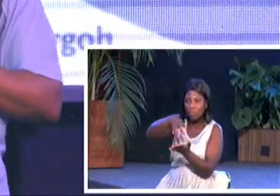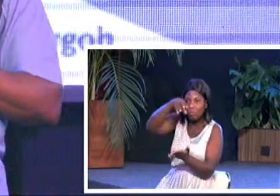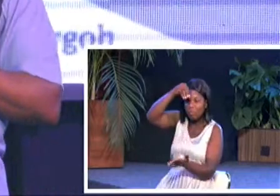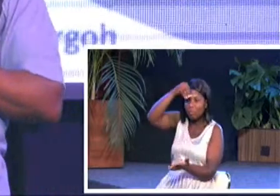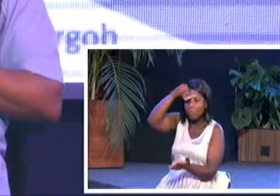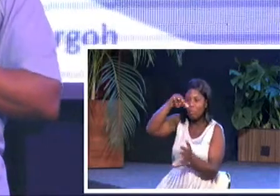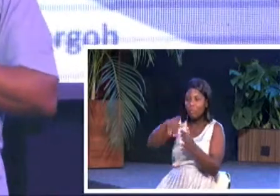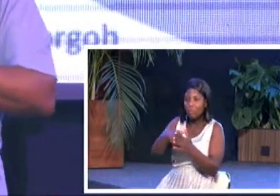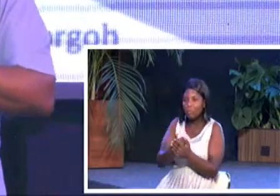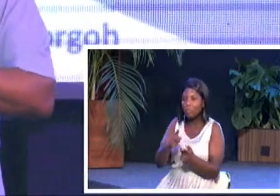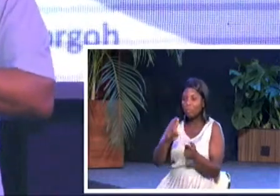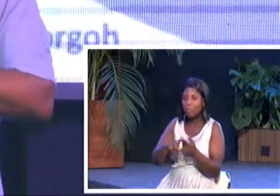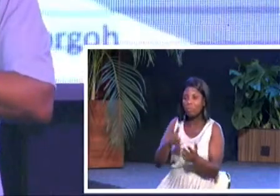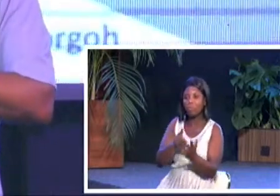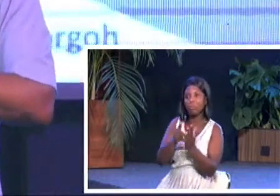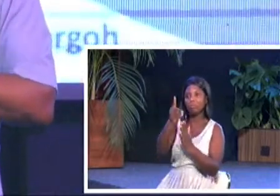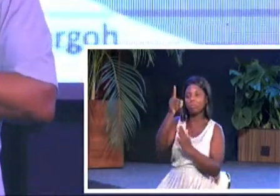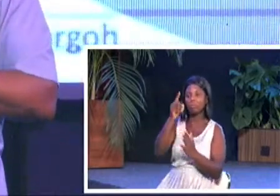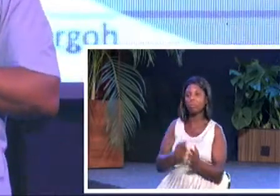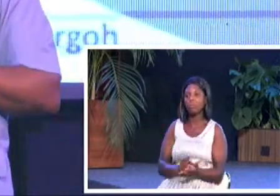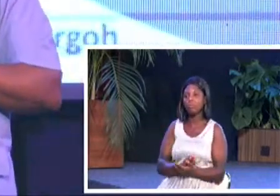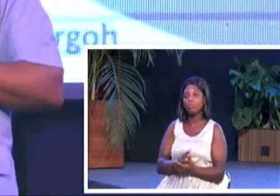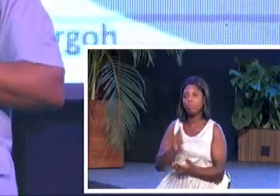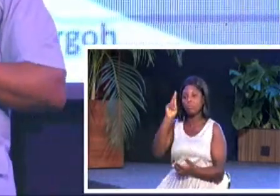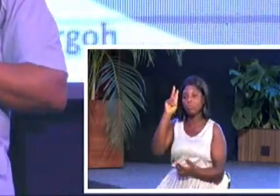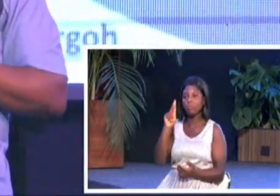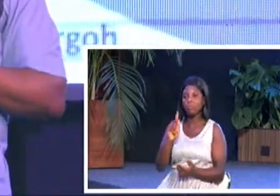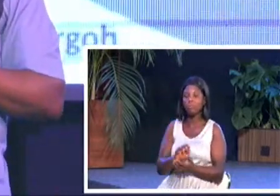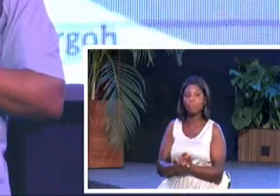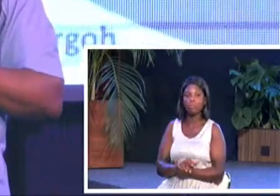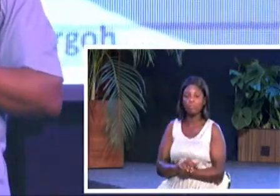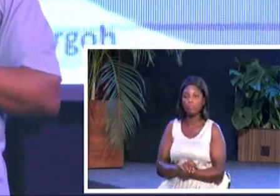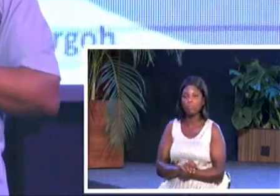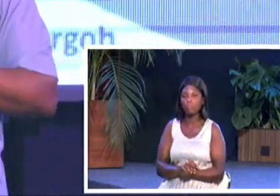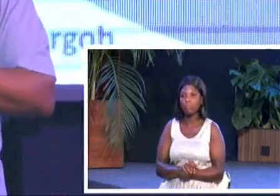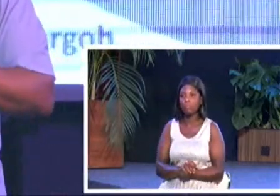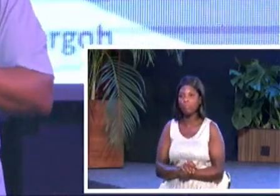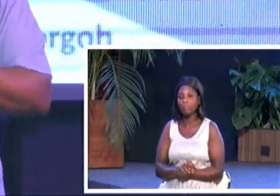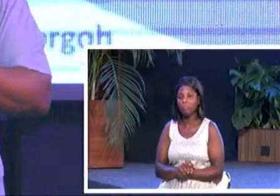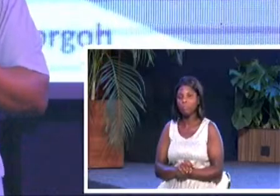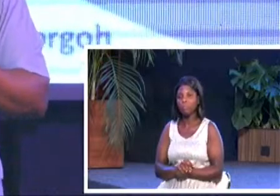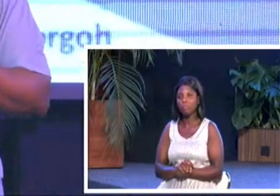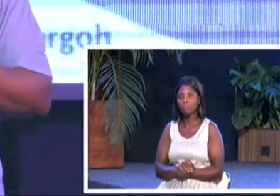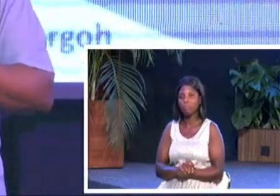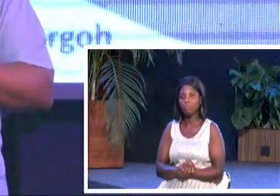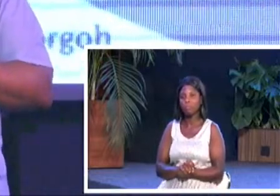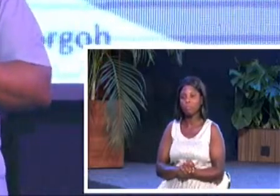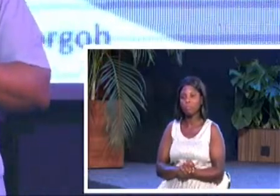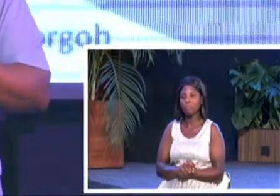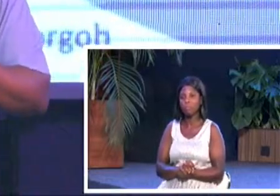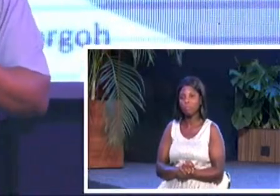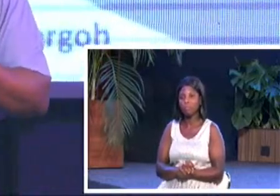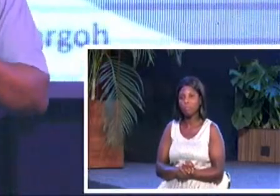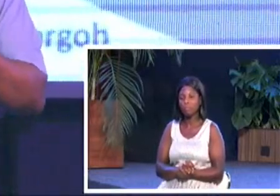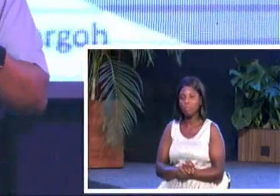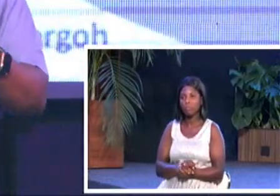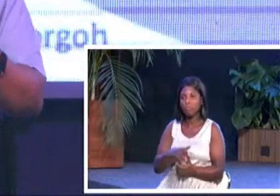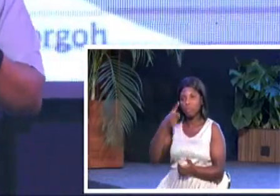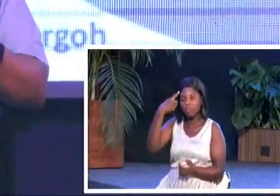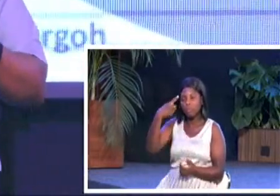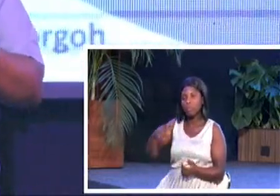And app developers are in high demand. Now, for a company to be employ an app developer, you have